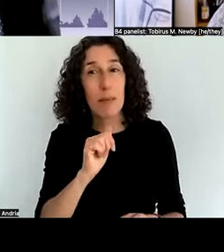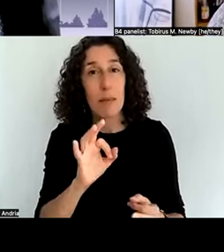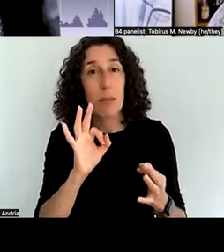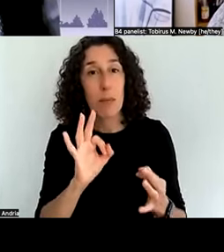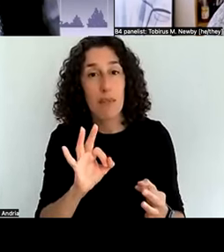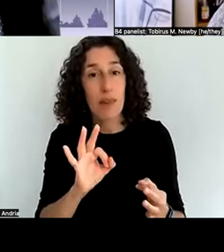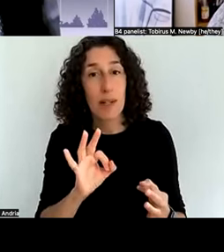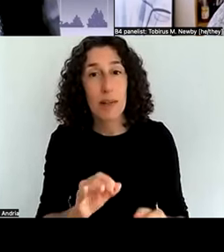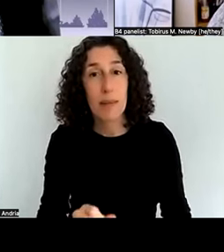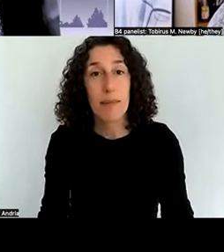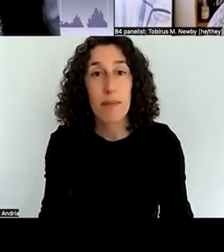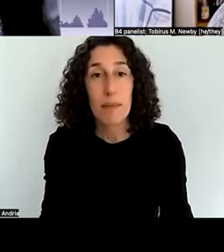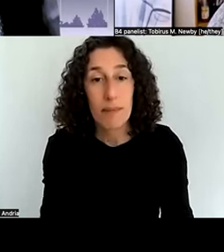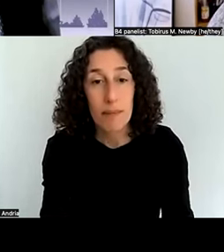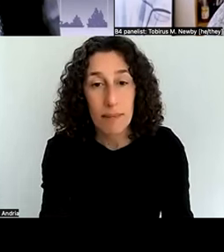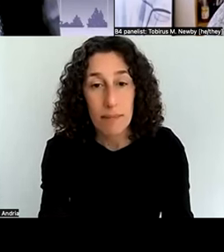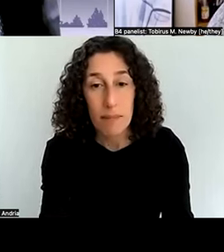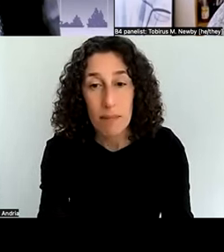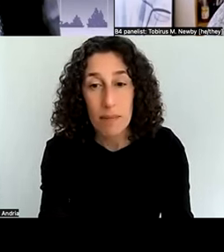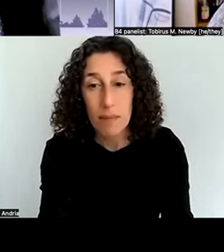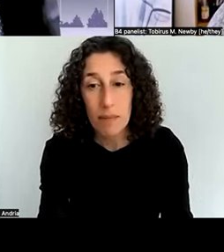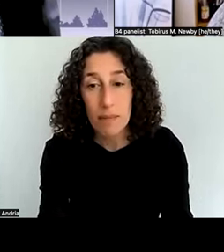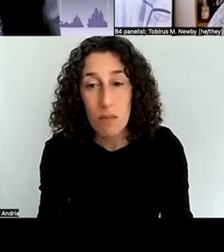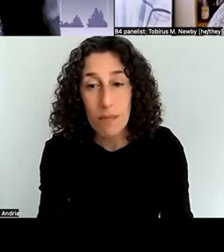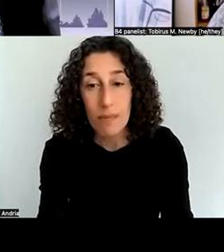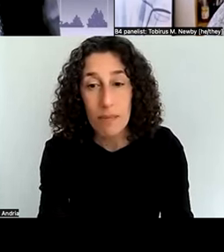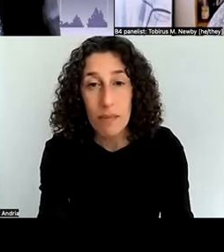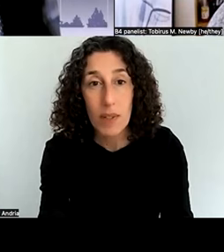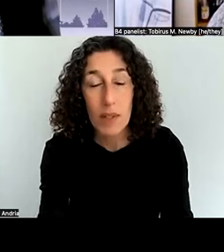sort of produce harm. And that if we had ways to